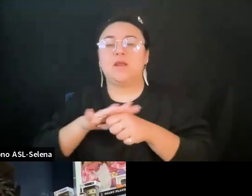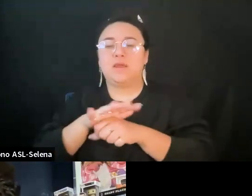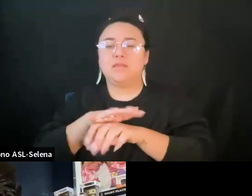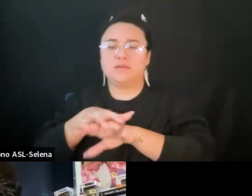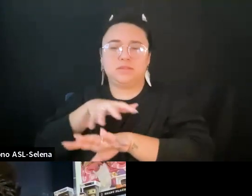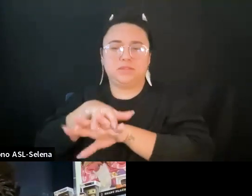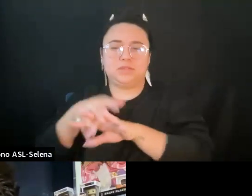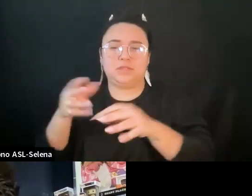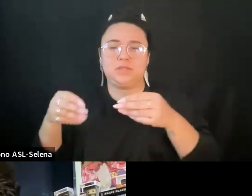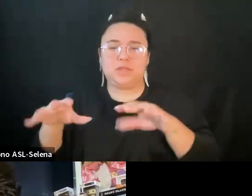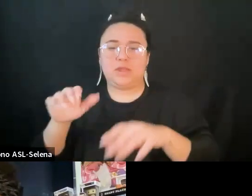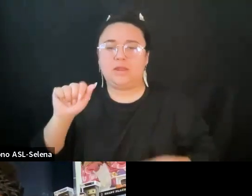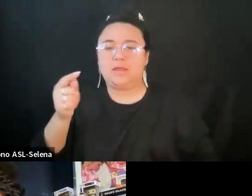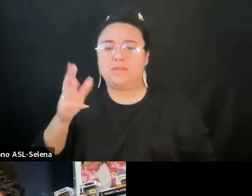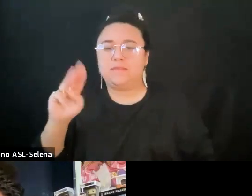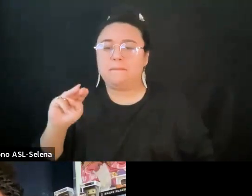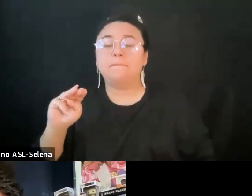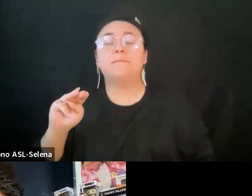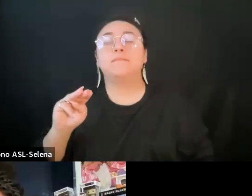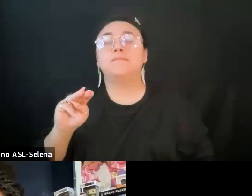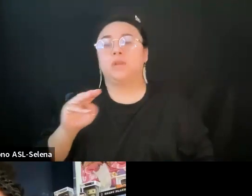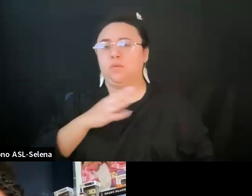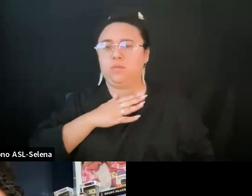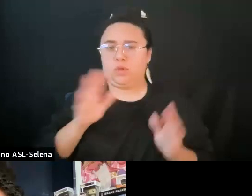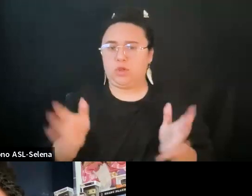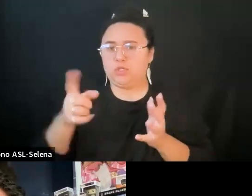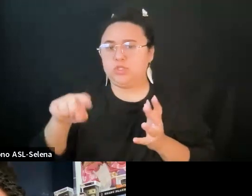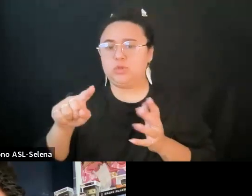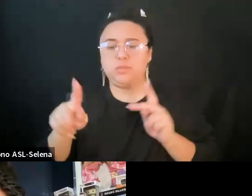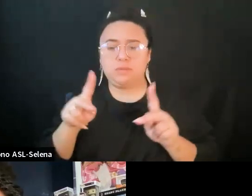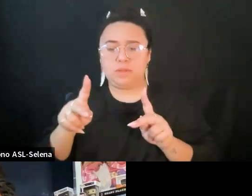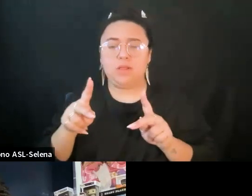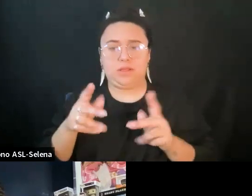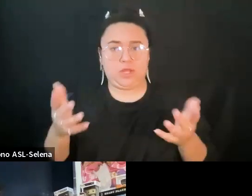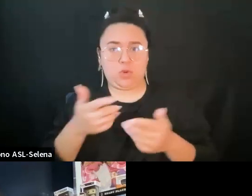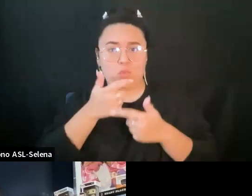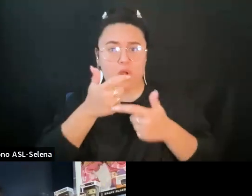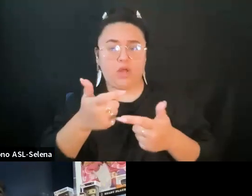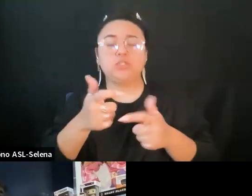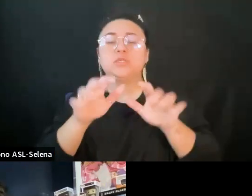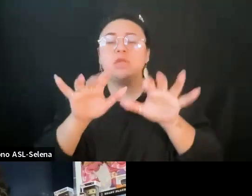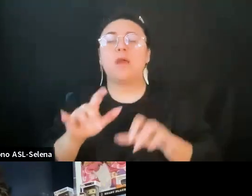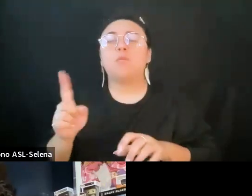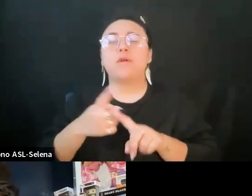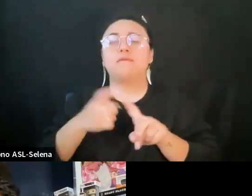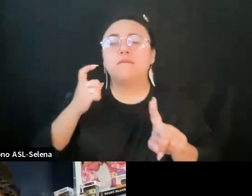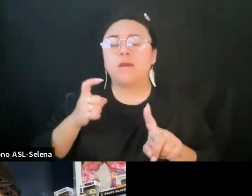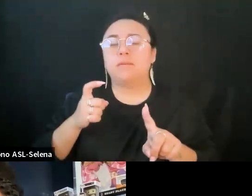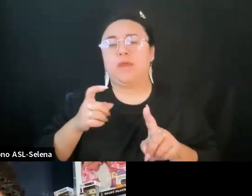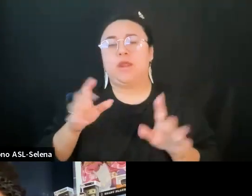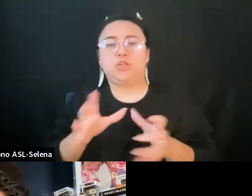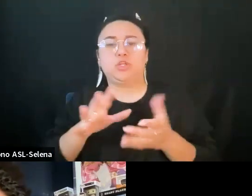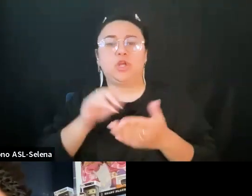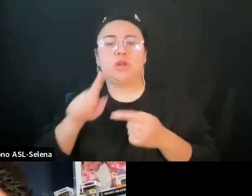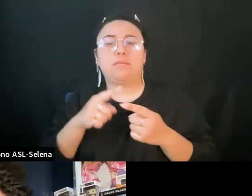those of you who are with us live to share in the chat where you are coming from. And we encourage you to learn more about whose land you're on,